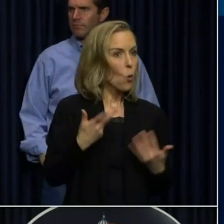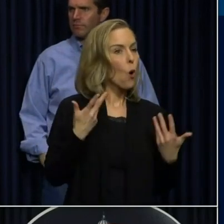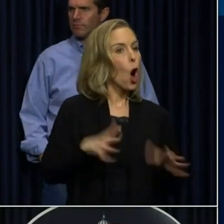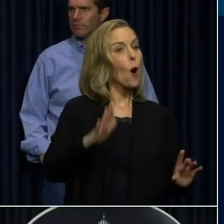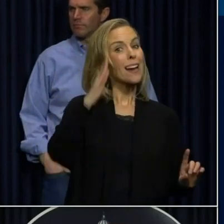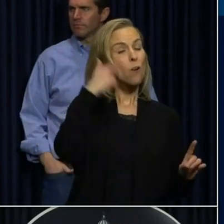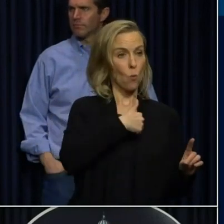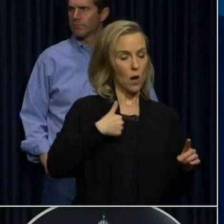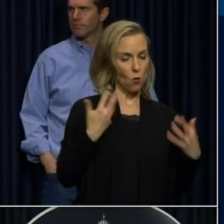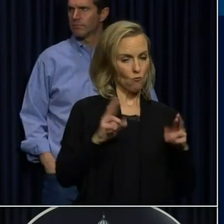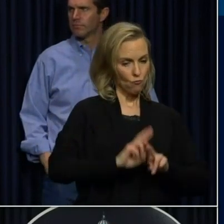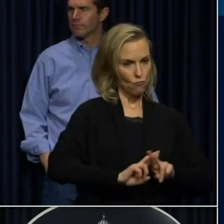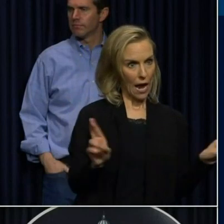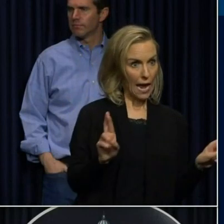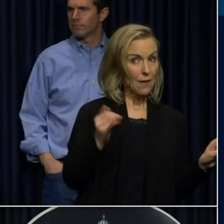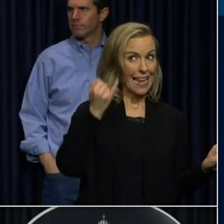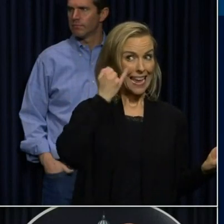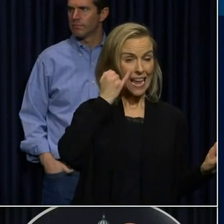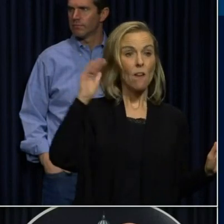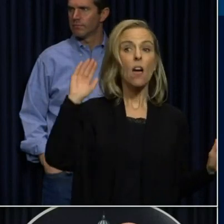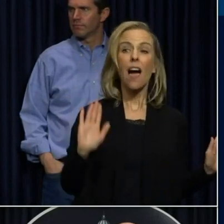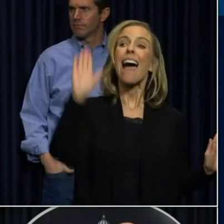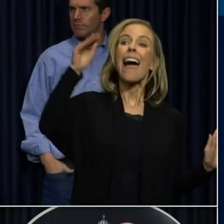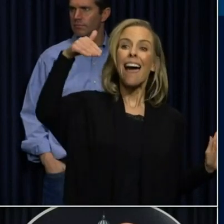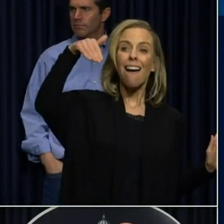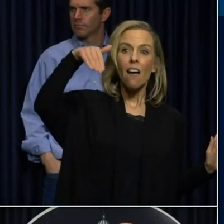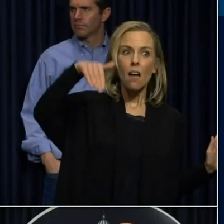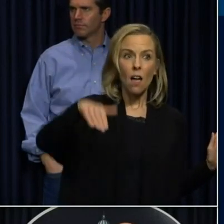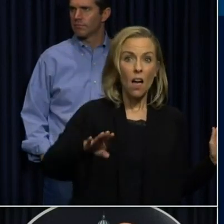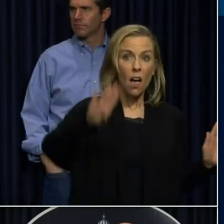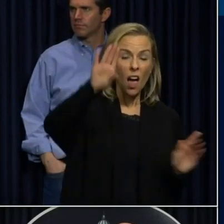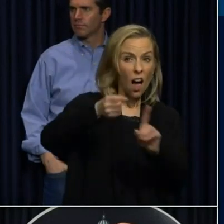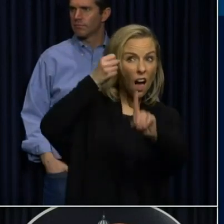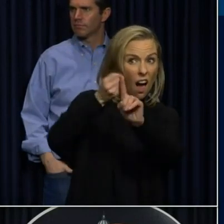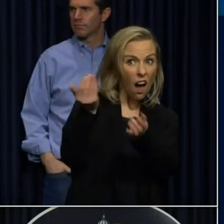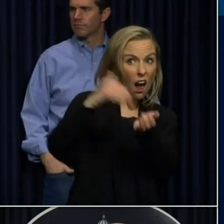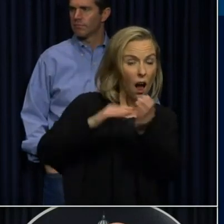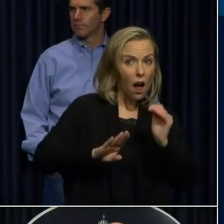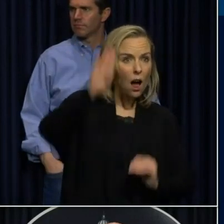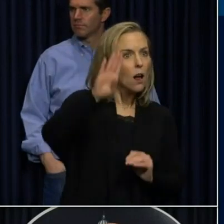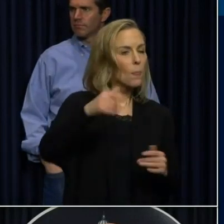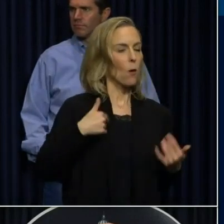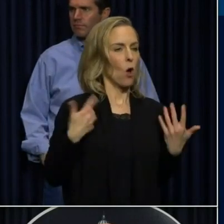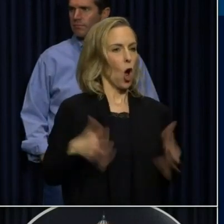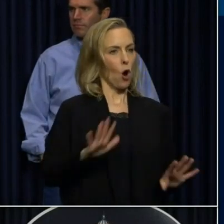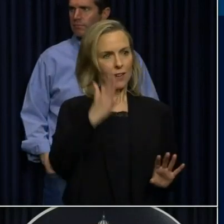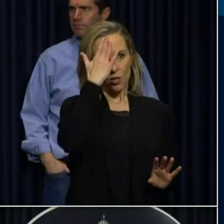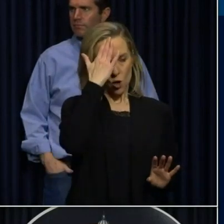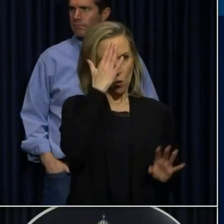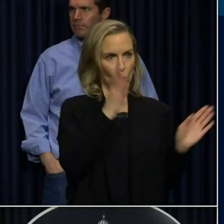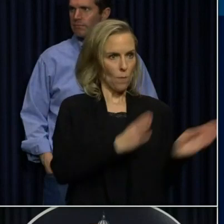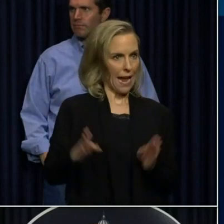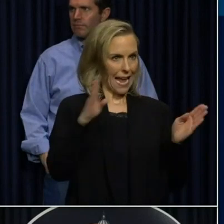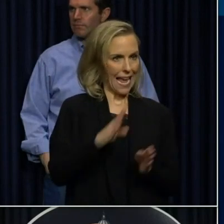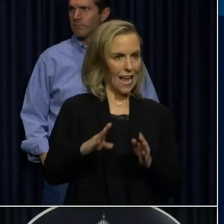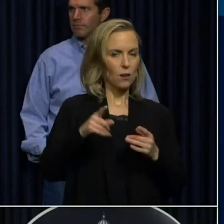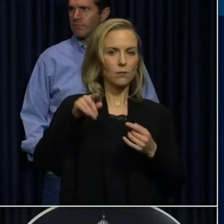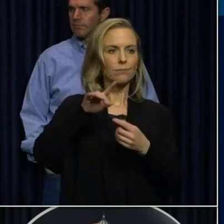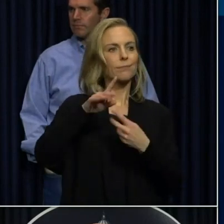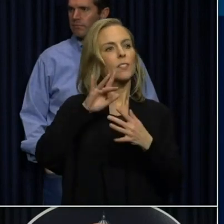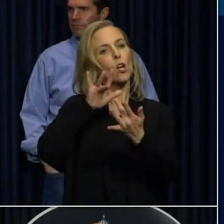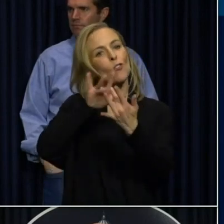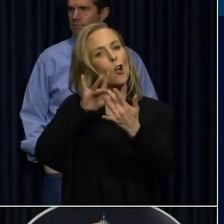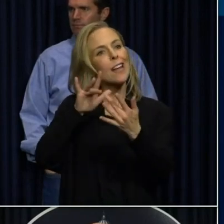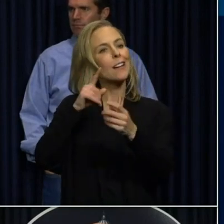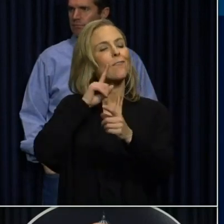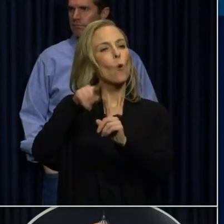resurgence that we'll find by tracking number of new cases and doing contact tracing, then we're going to have to take steps to kind of dial back up or